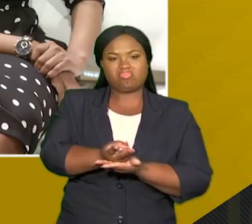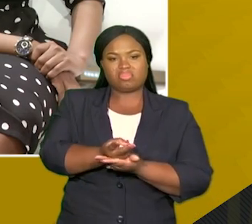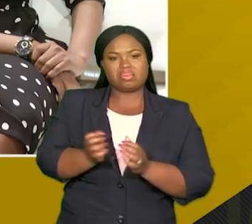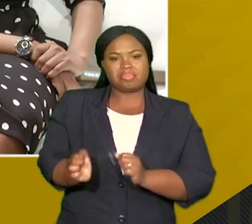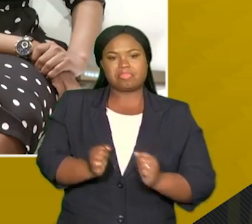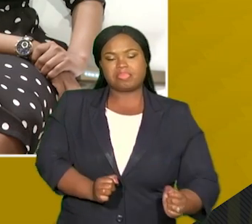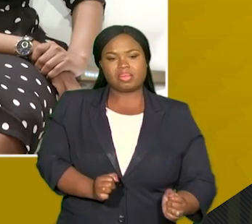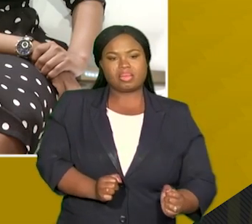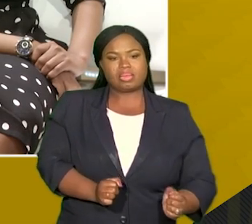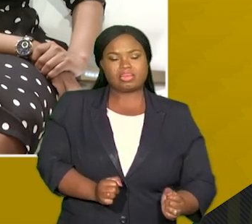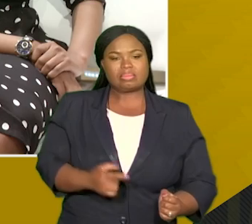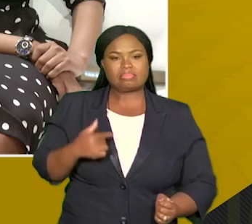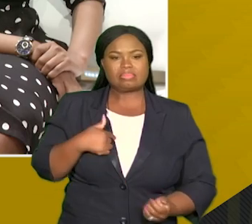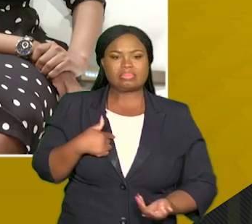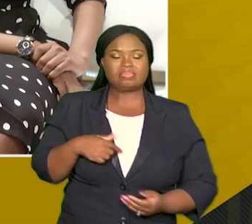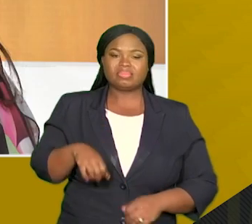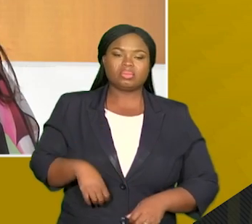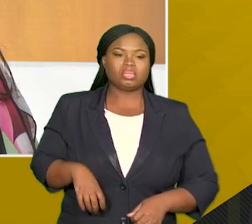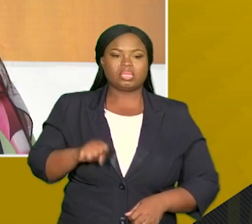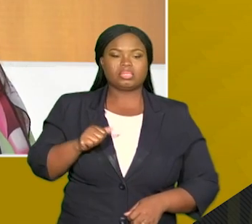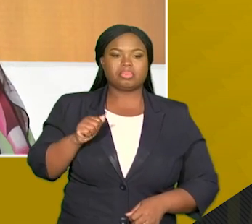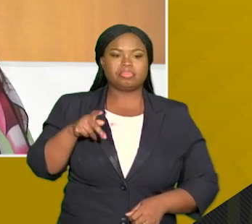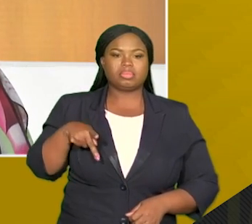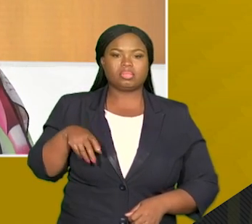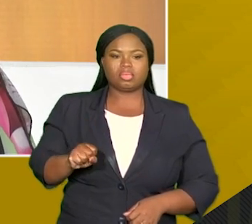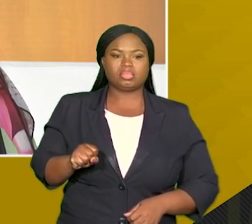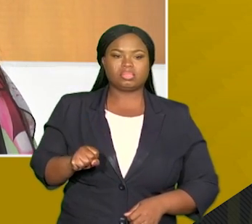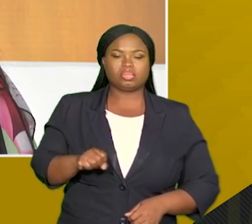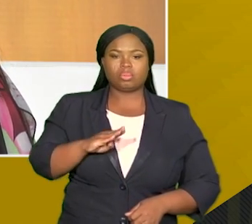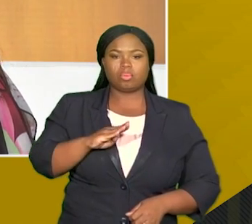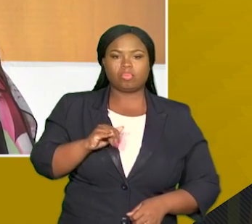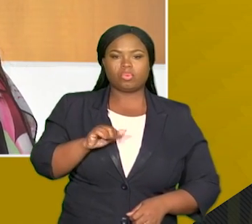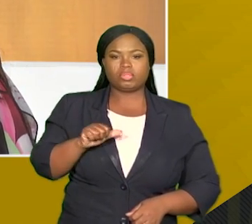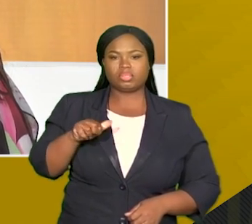I fought a battle with SAPS poison members. And